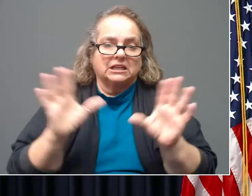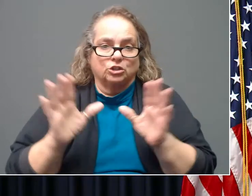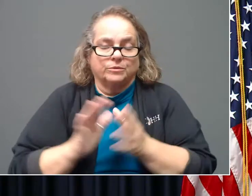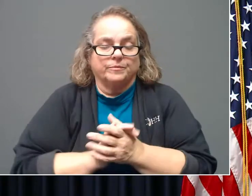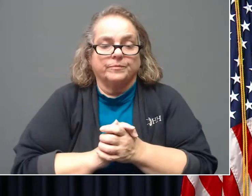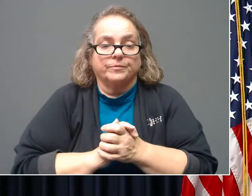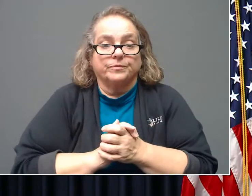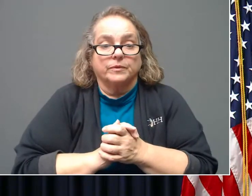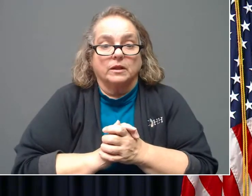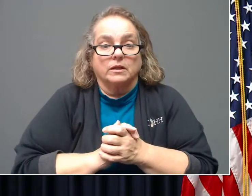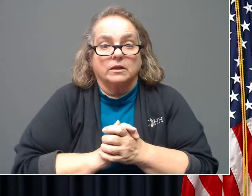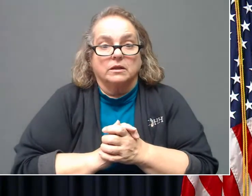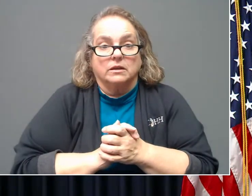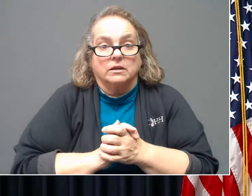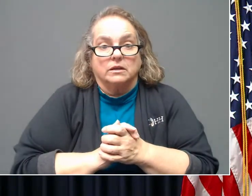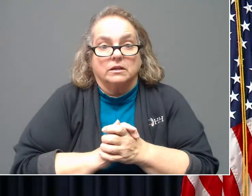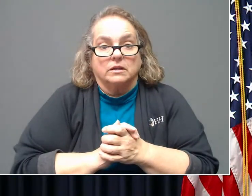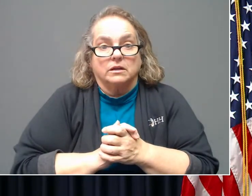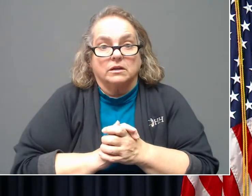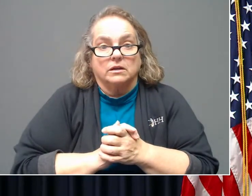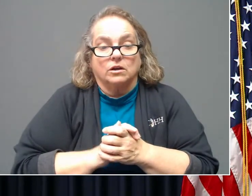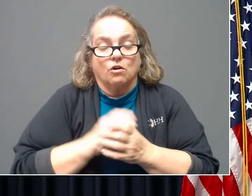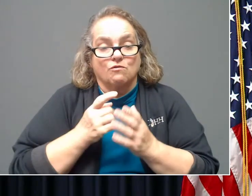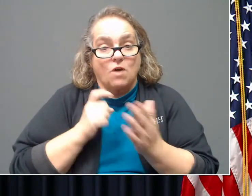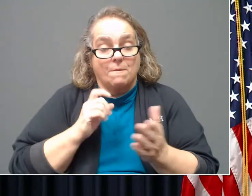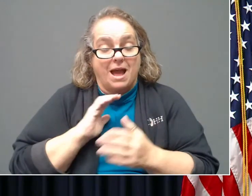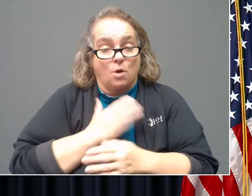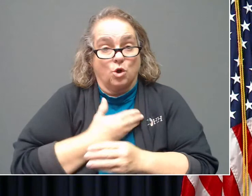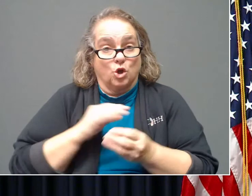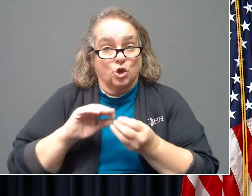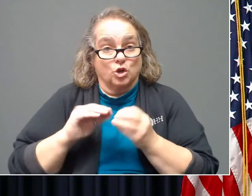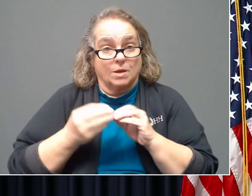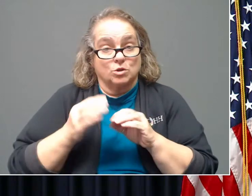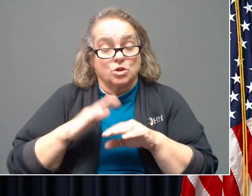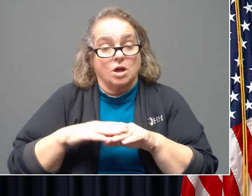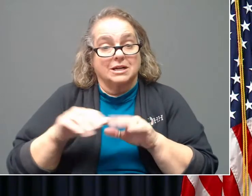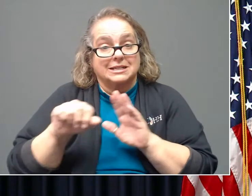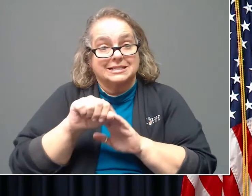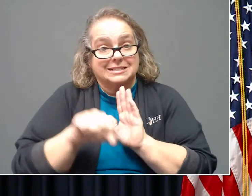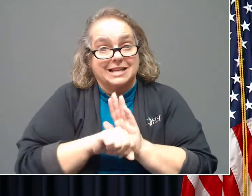From our numbers on the state-run program,